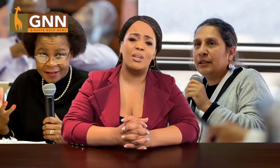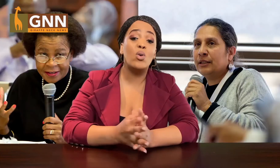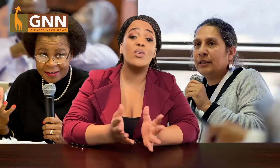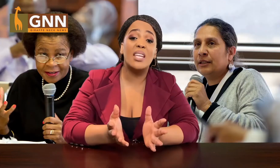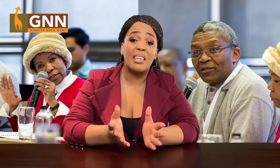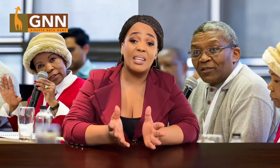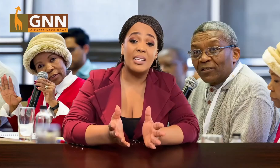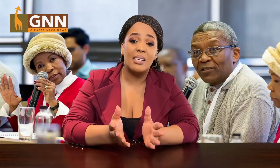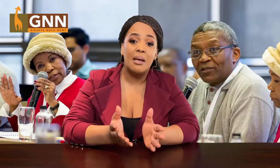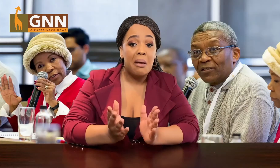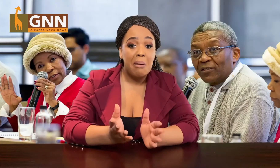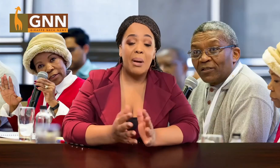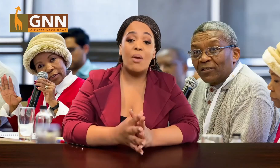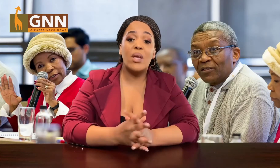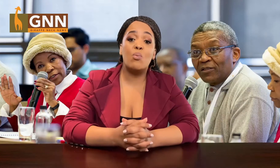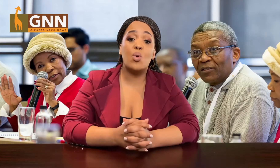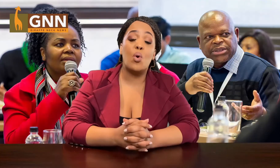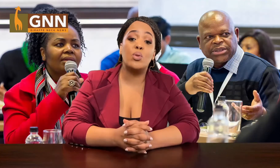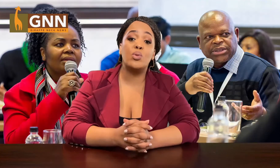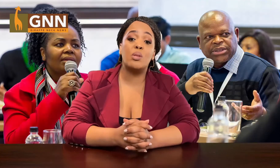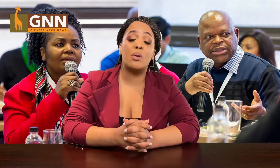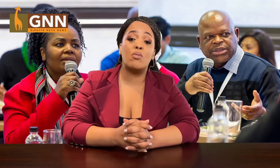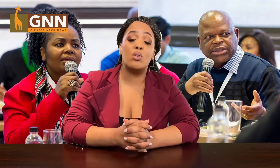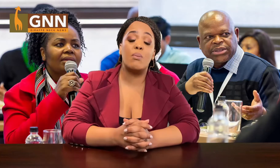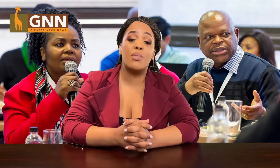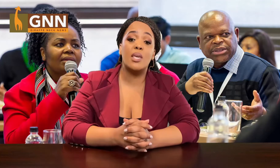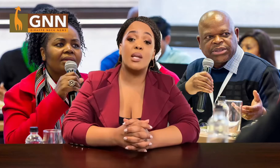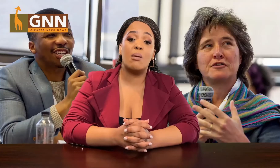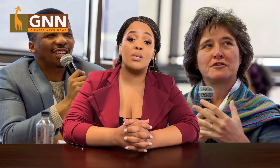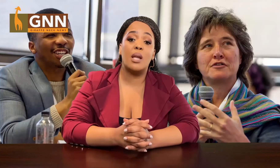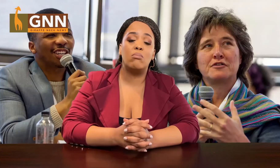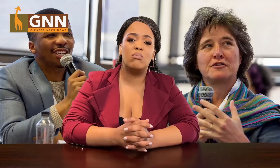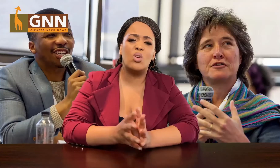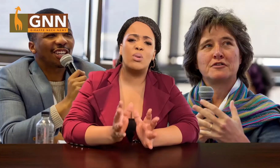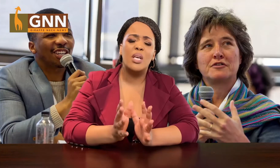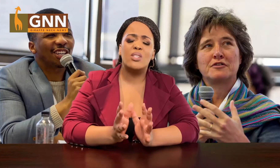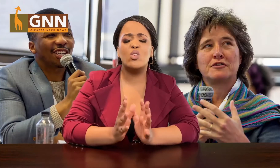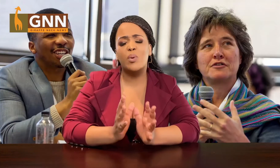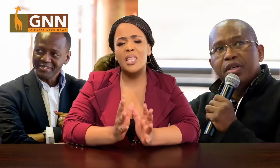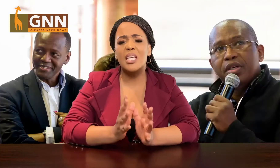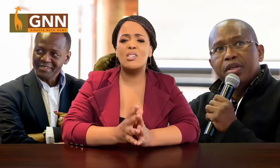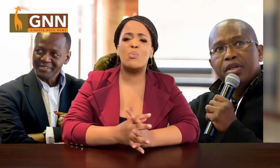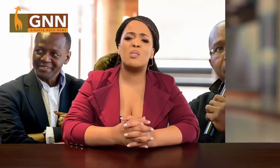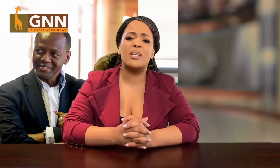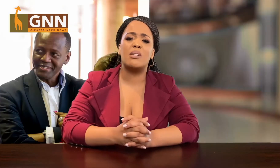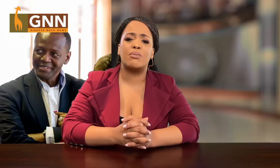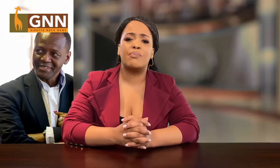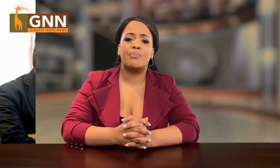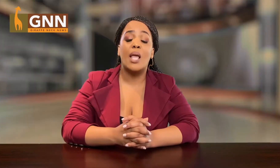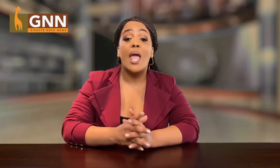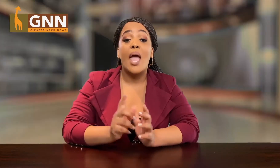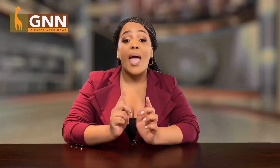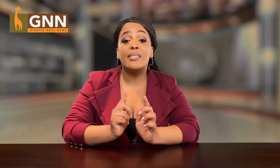stuff. Who knows anything, right? But I reckon we could all use a bit of long-term thinking right about now, just to put things into